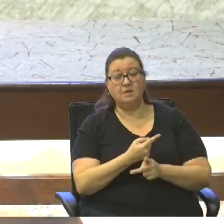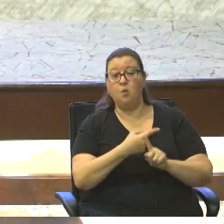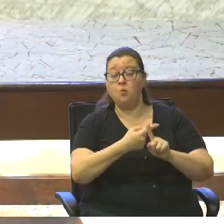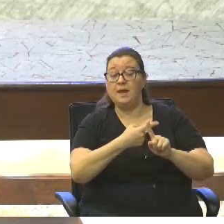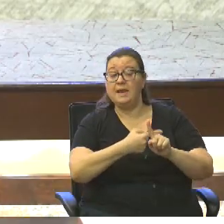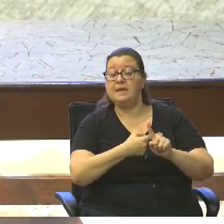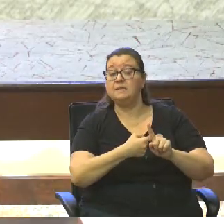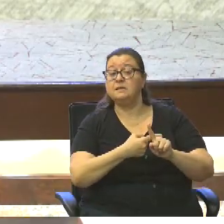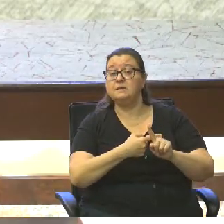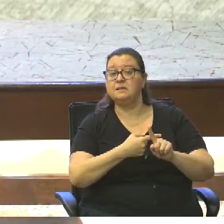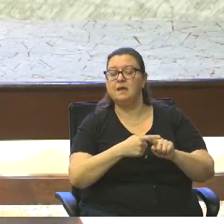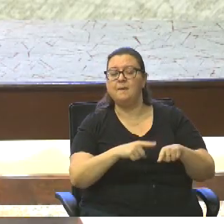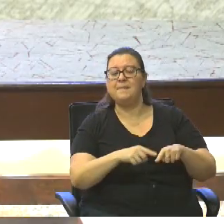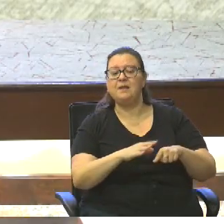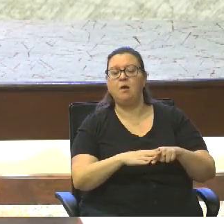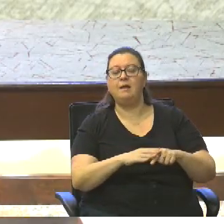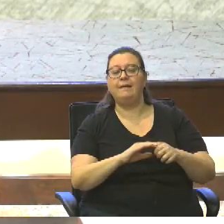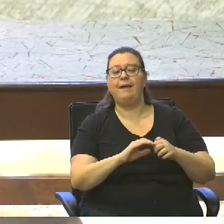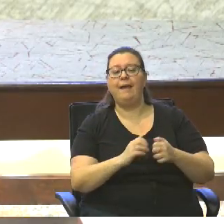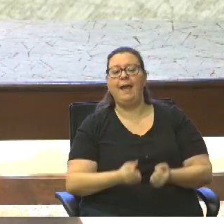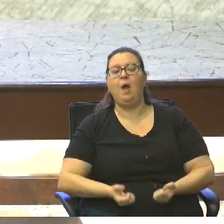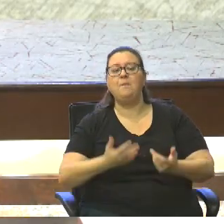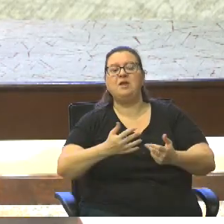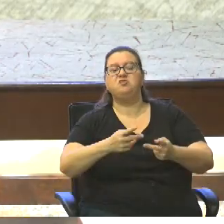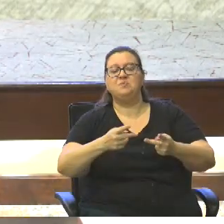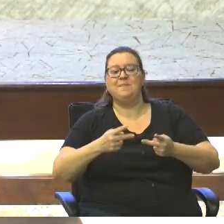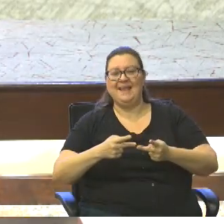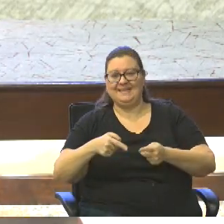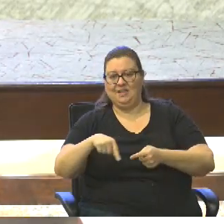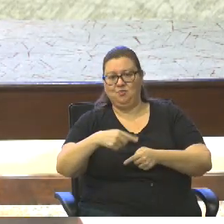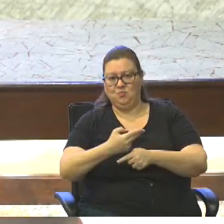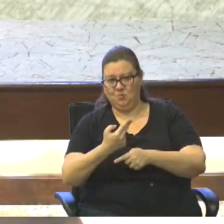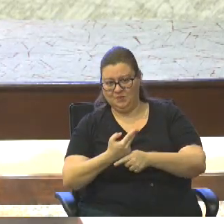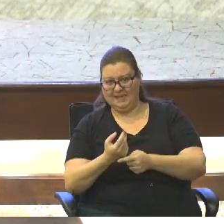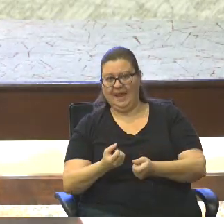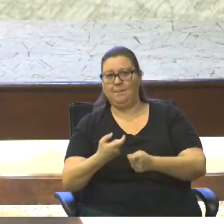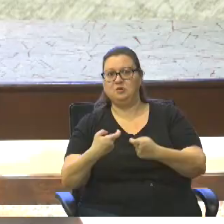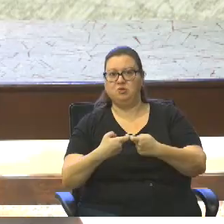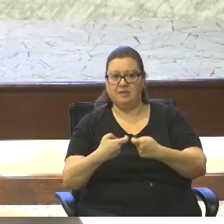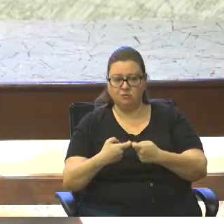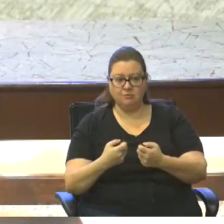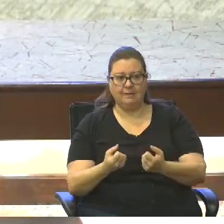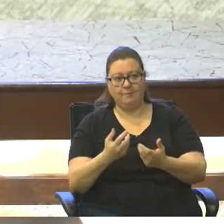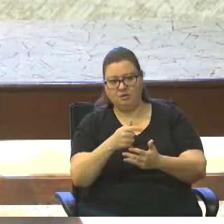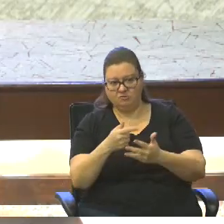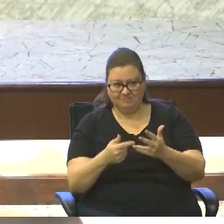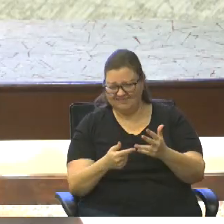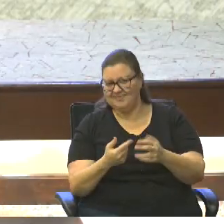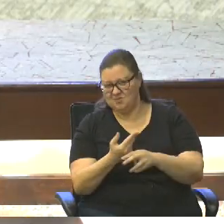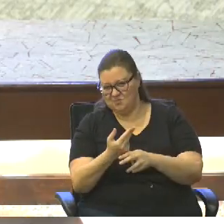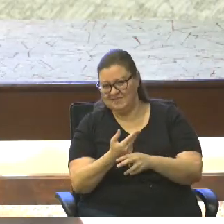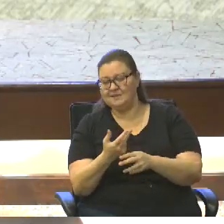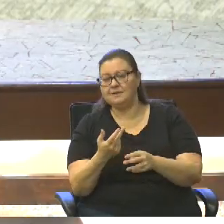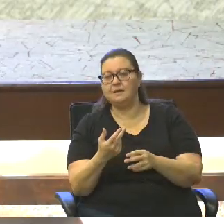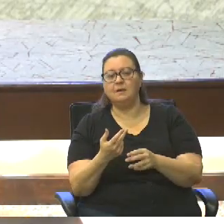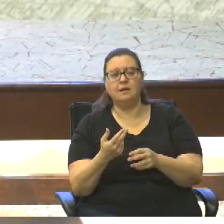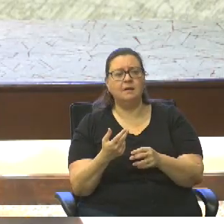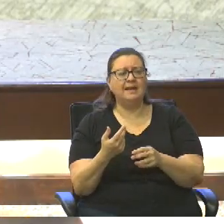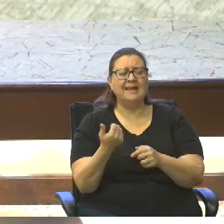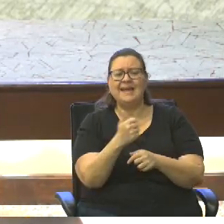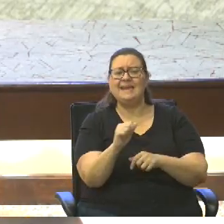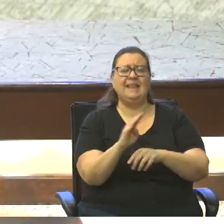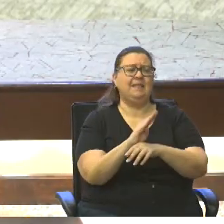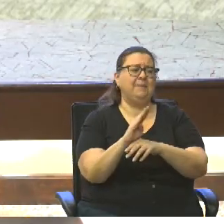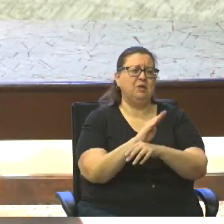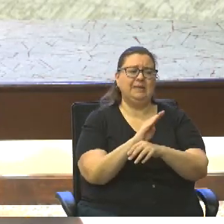based solely on the footprint of the building. Well, no, in most cases or all cases? Right. In all cases, for the commercial